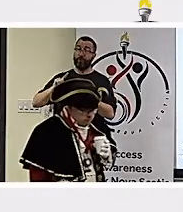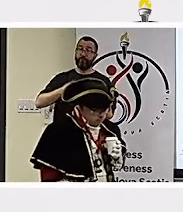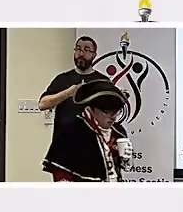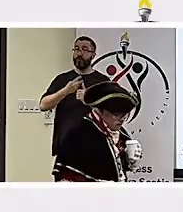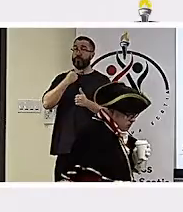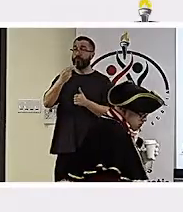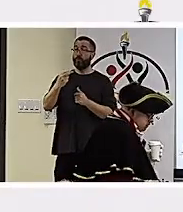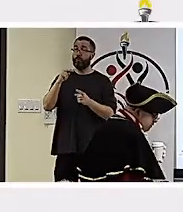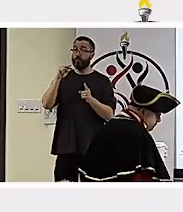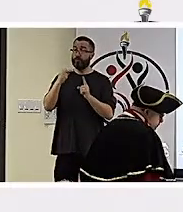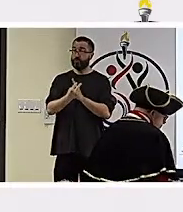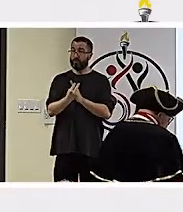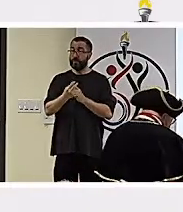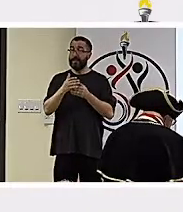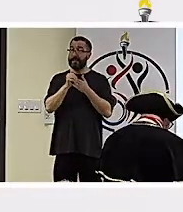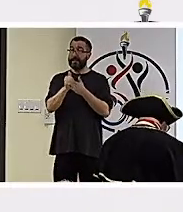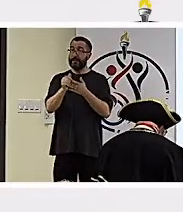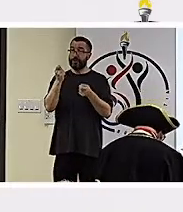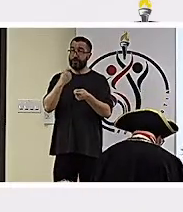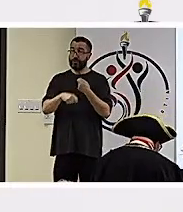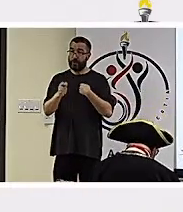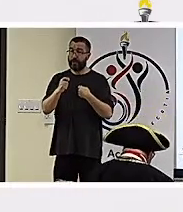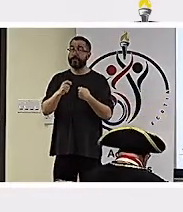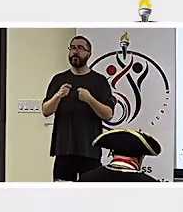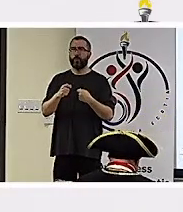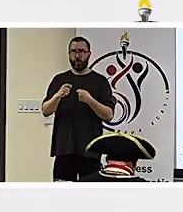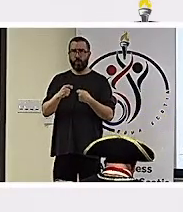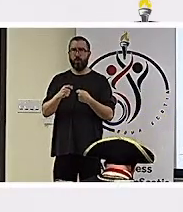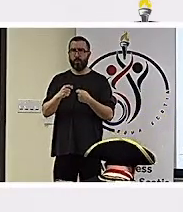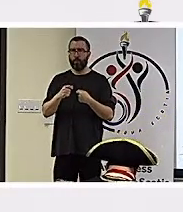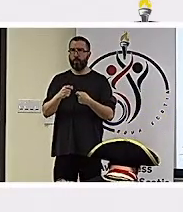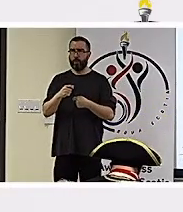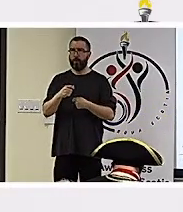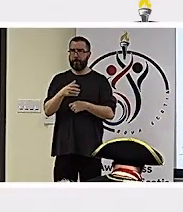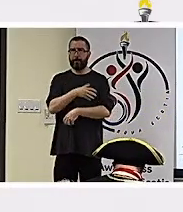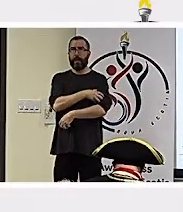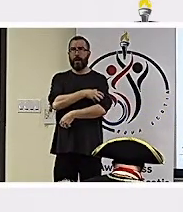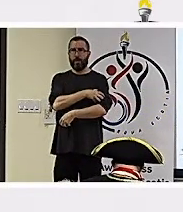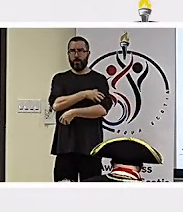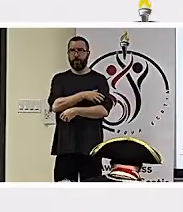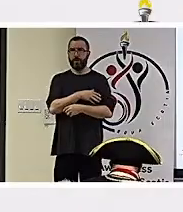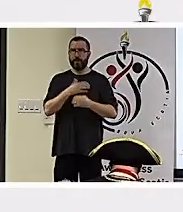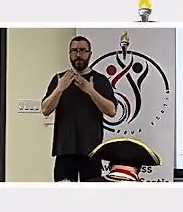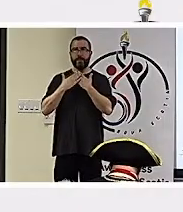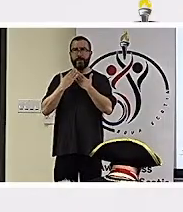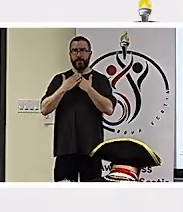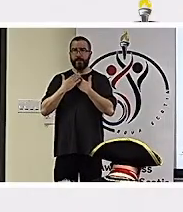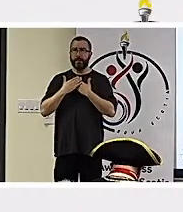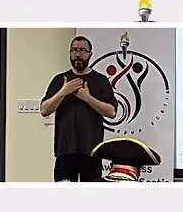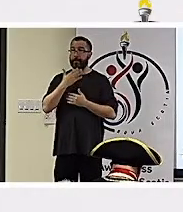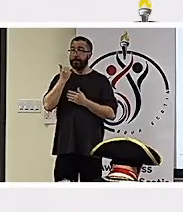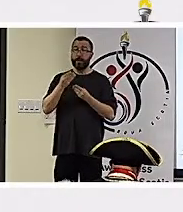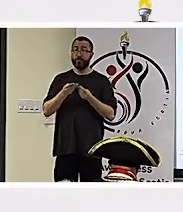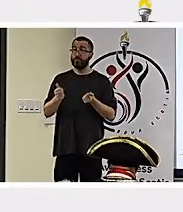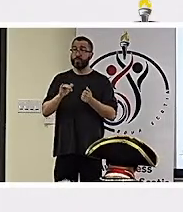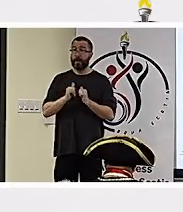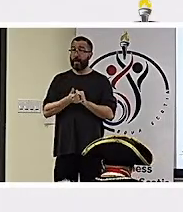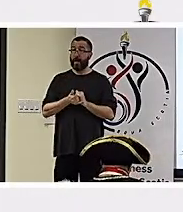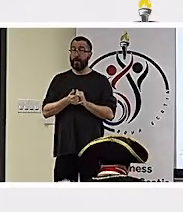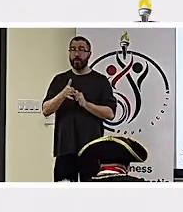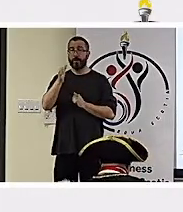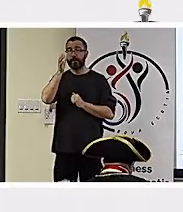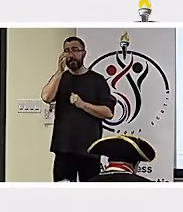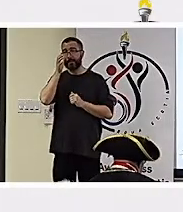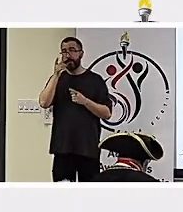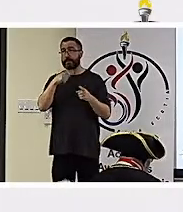Leading Change for Collective Action, is a powerful reminder that the best solutions come from listening